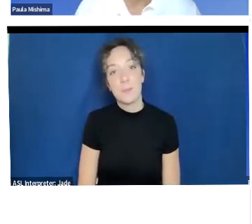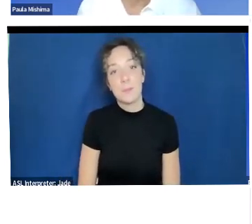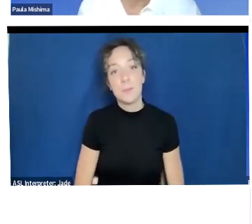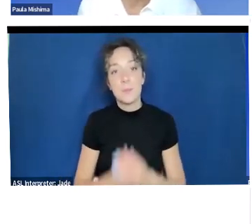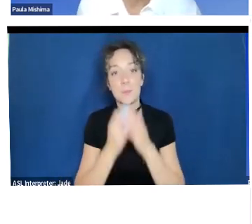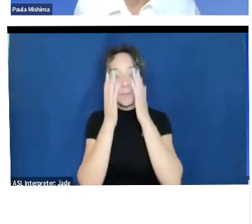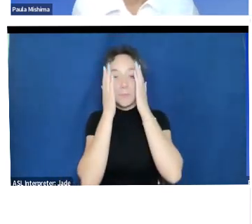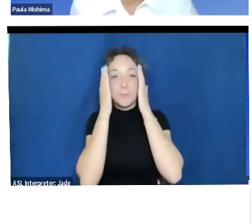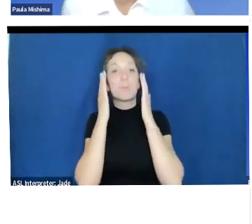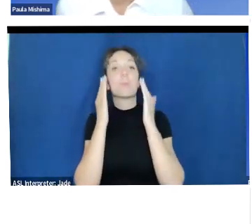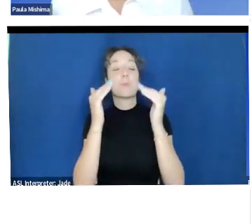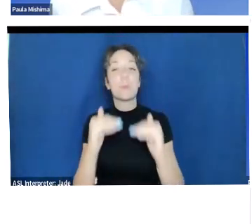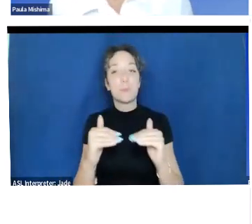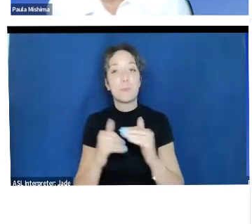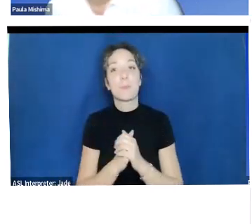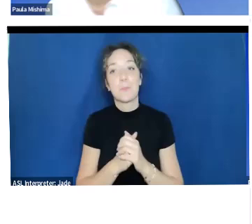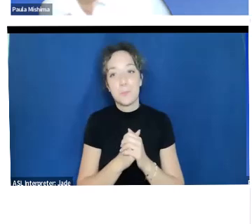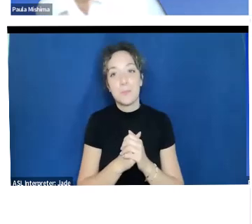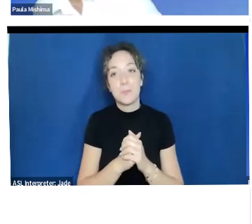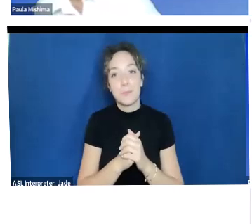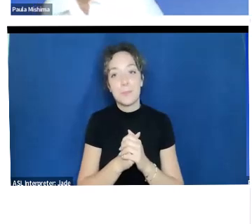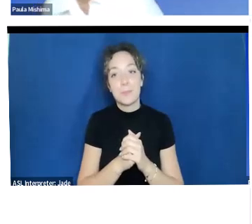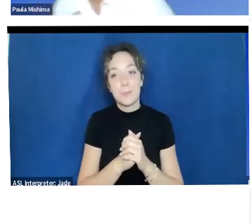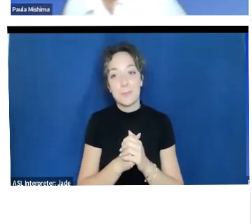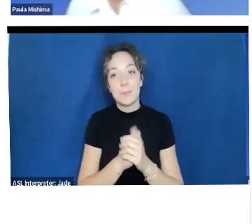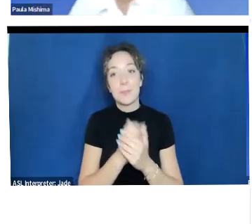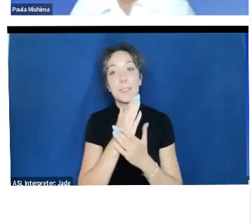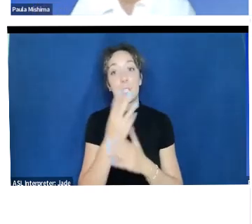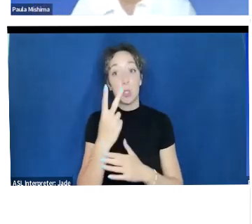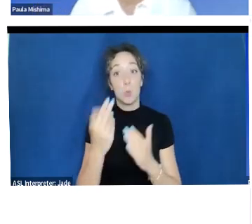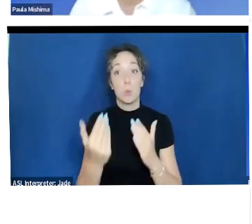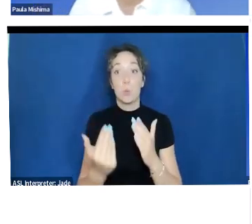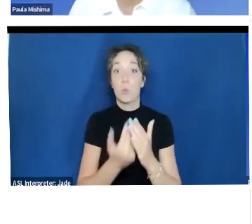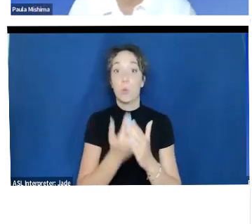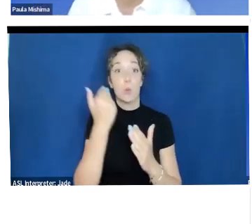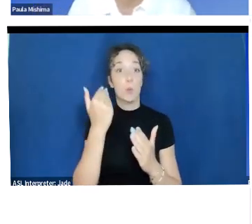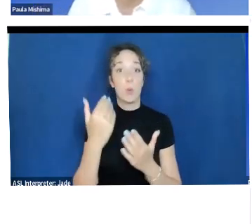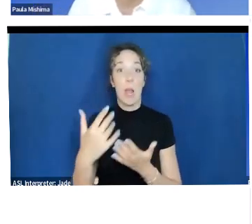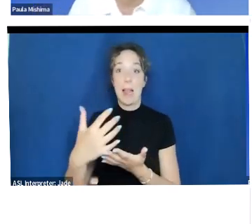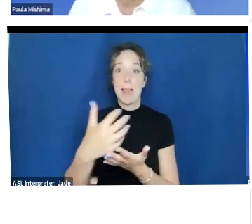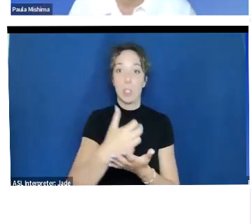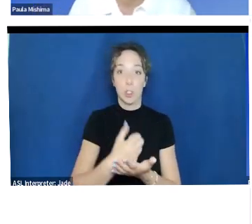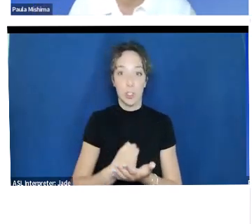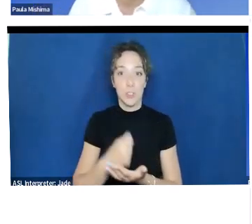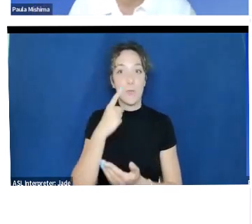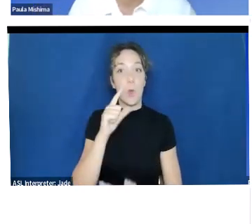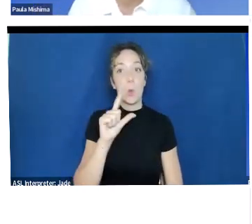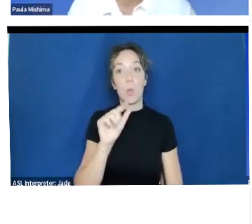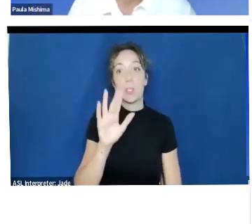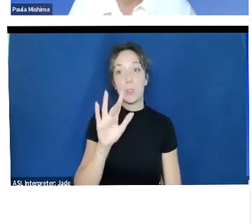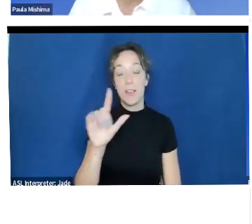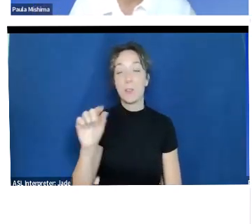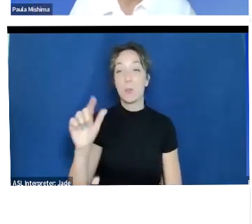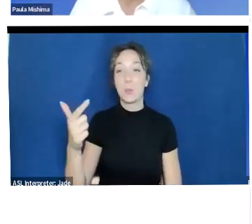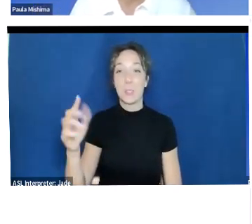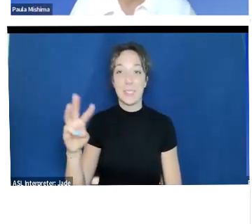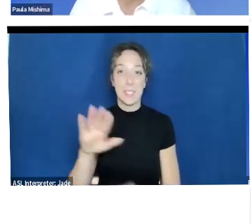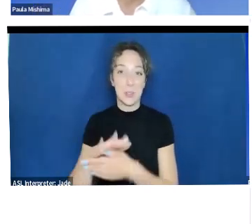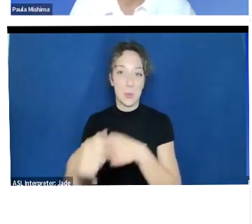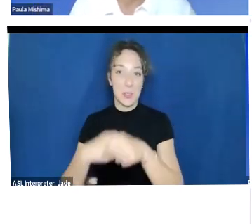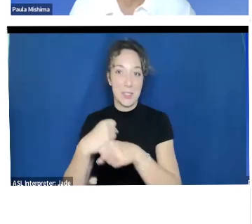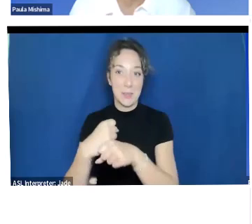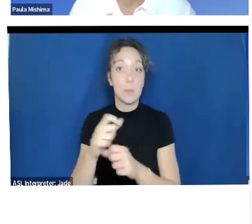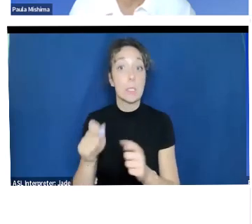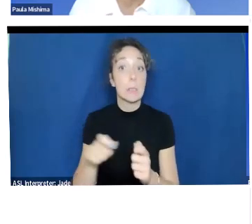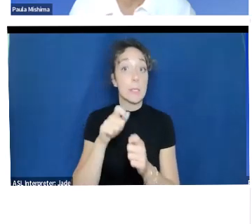Okay, so then moving on to some of the two new collections for the 25-26 school year, specifically